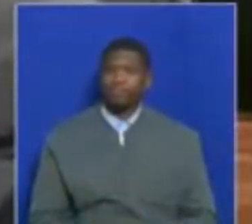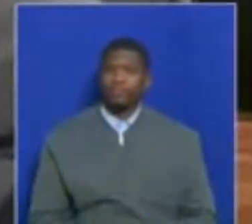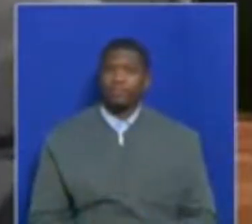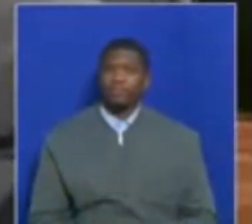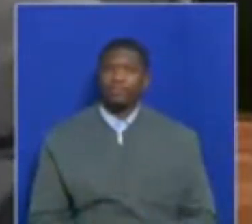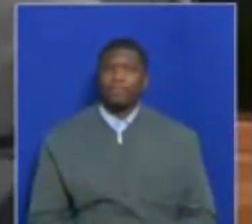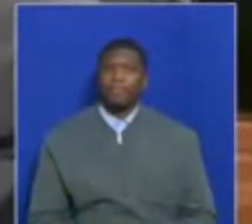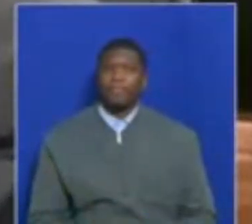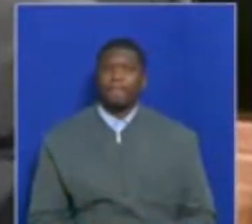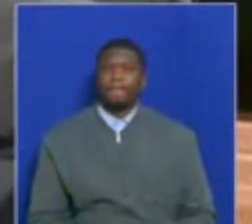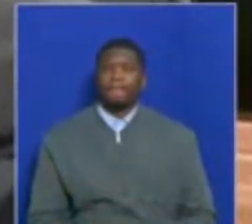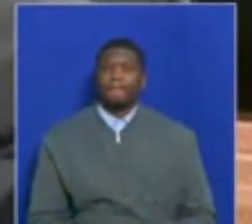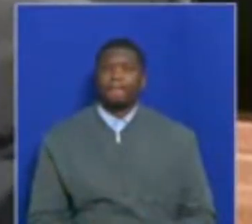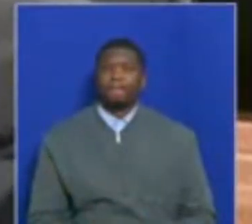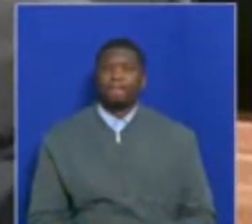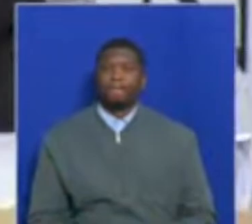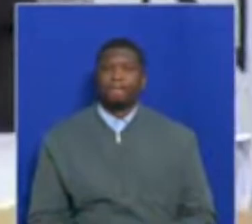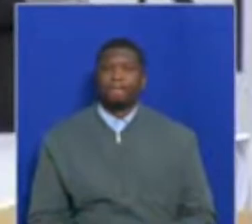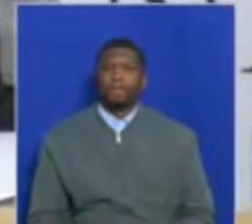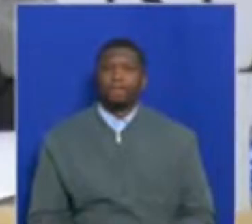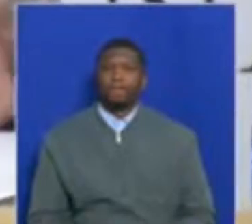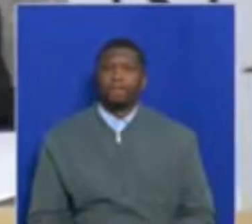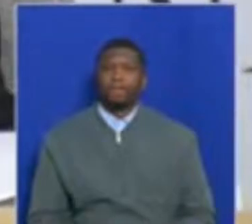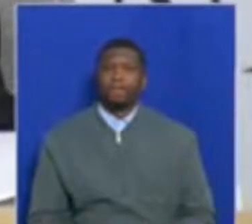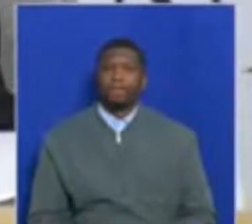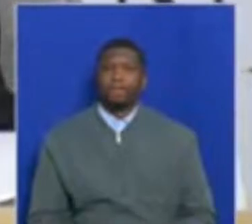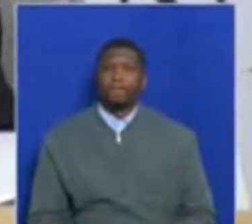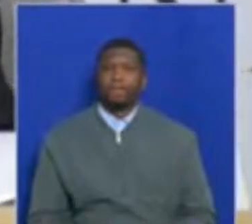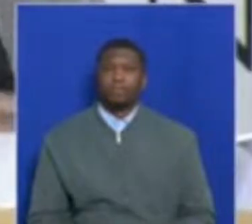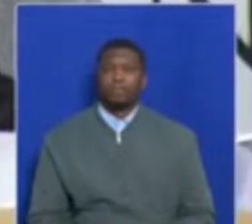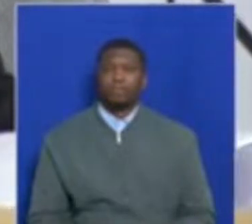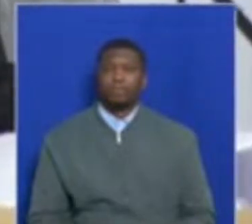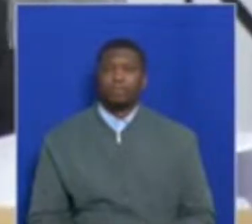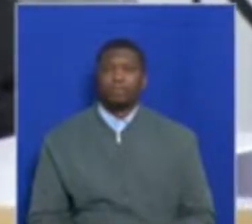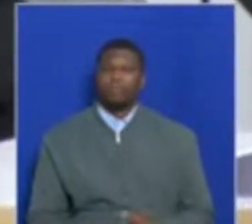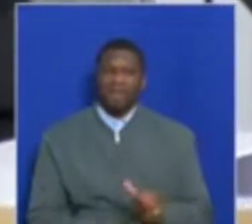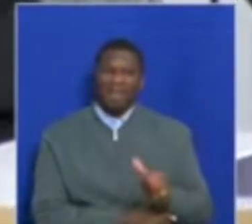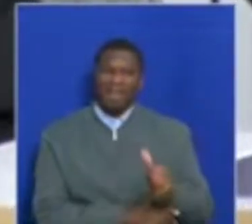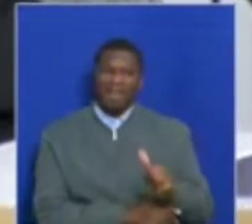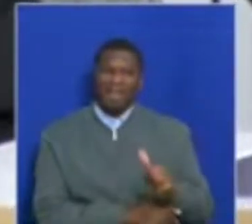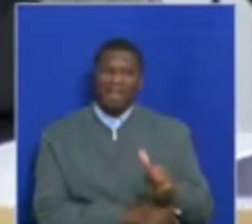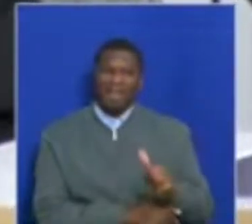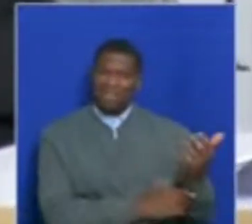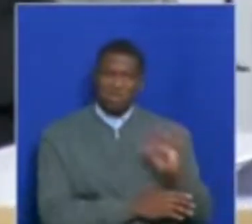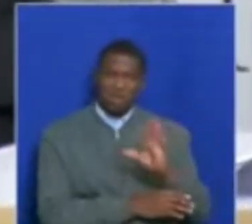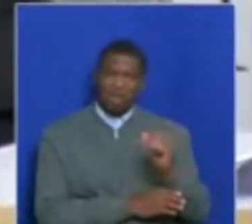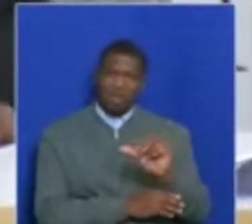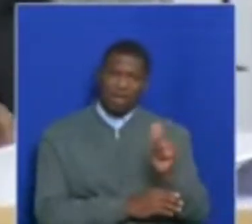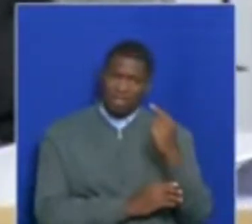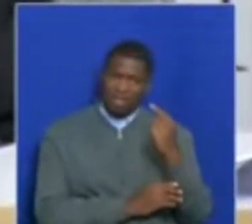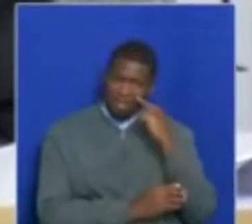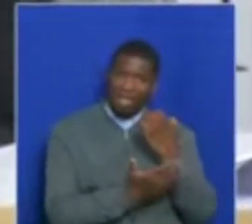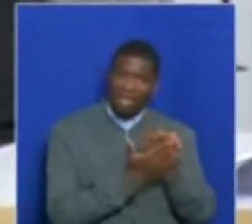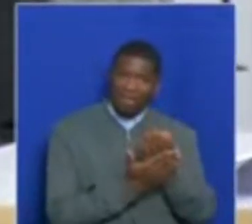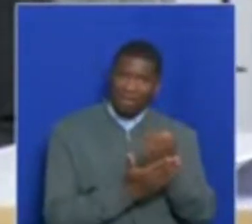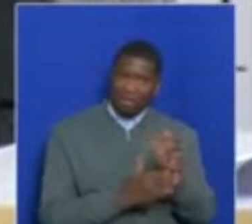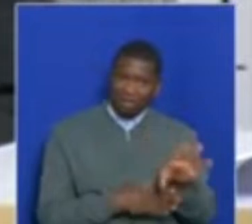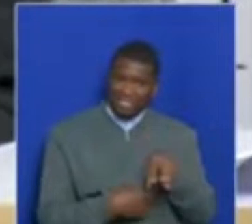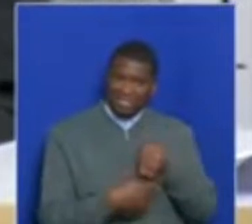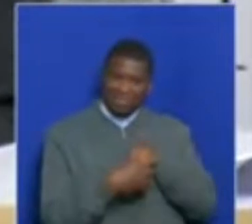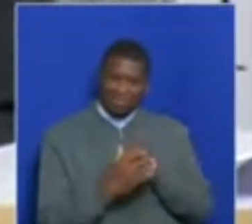I can confirm it. There's no other no other evidence that's implicating him, beside that one